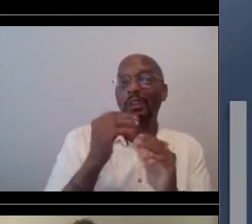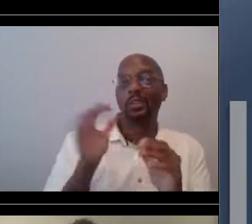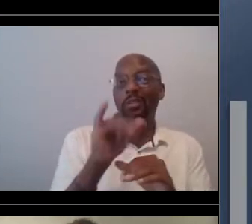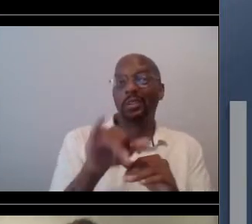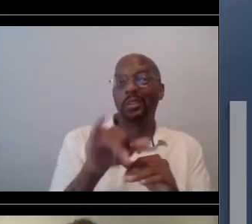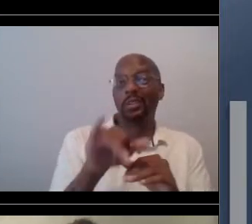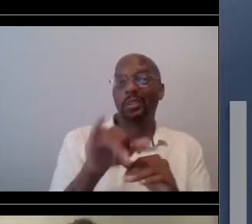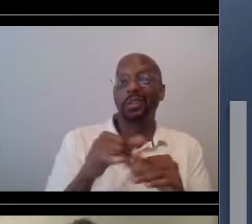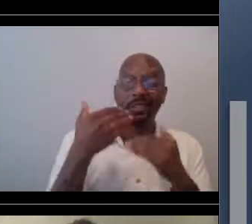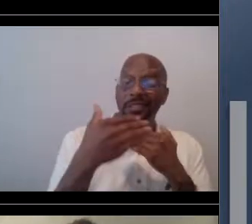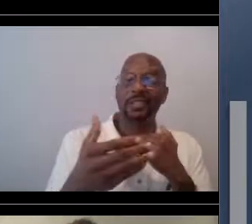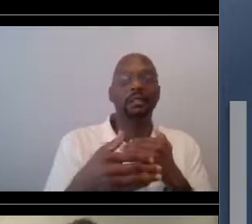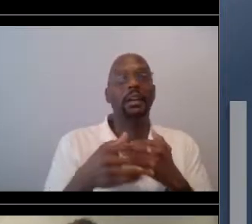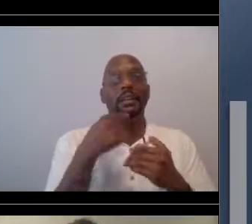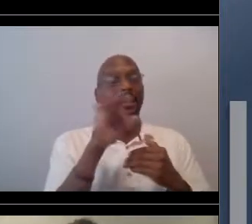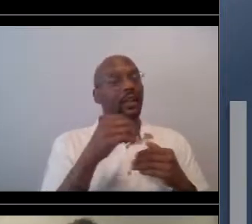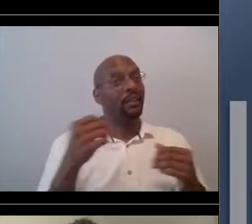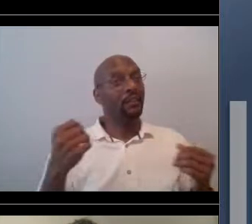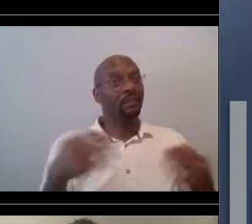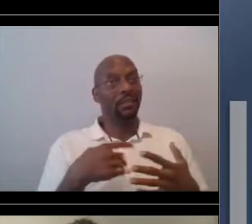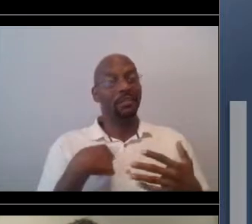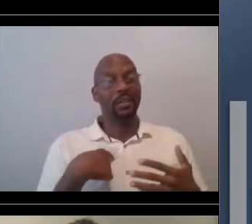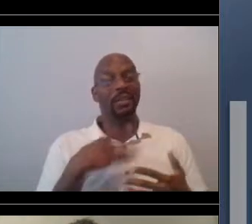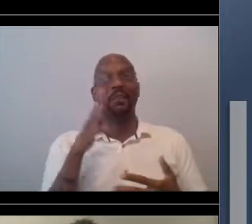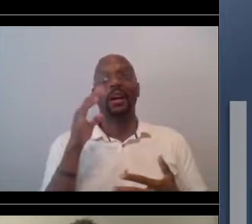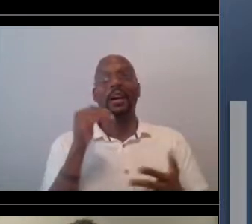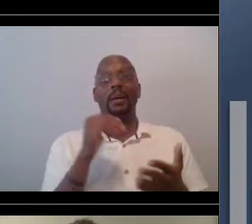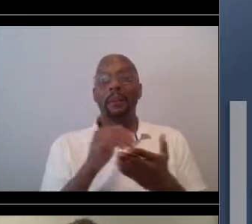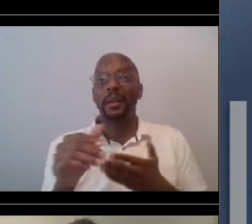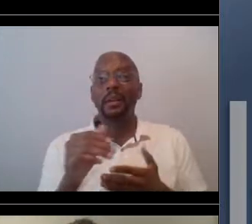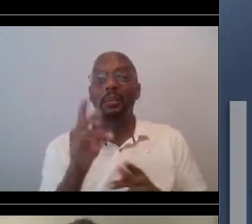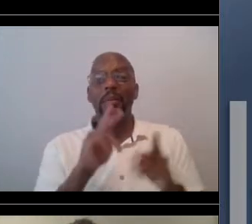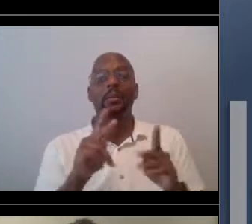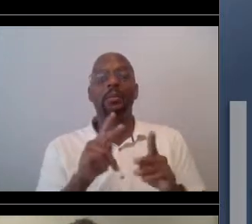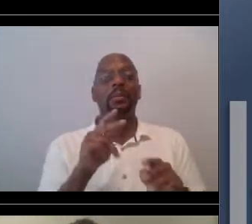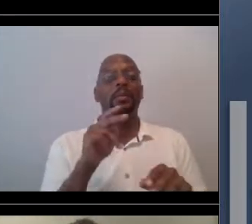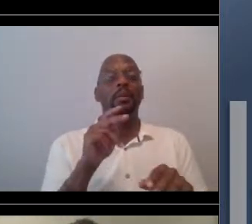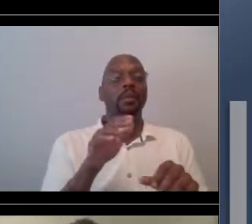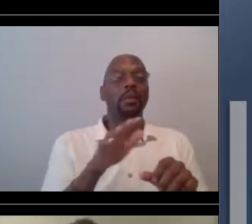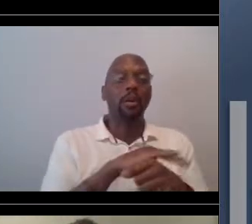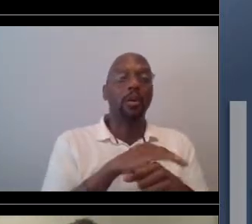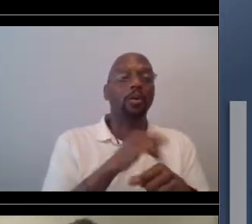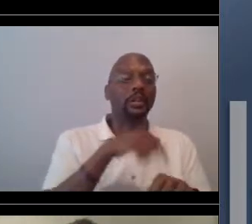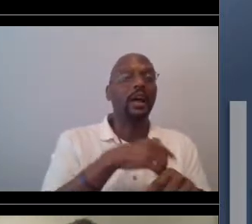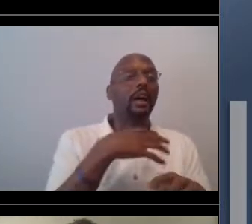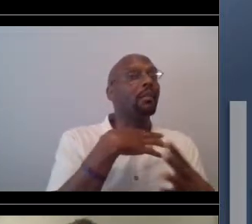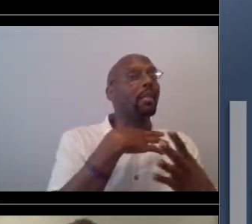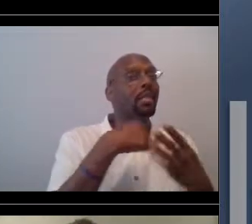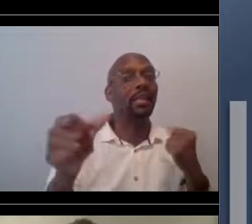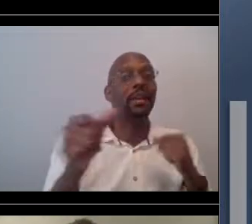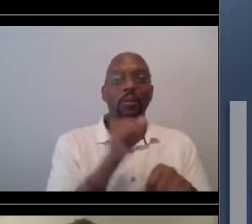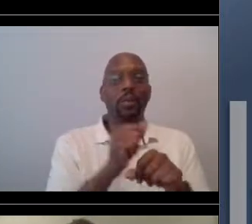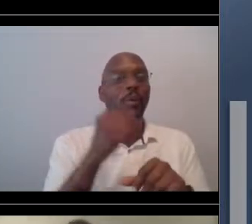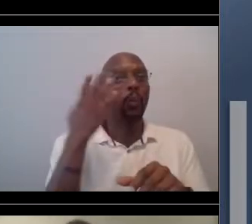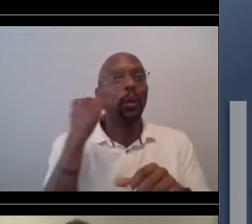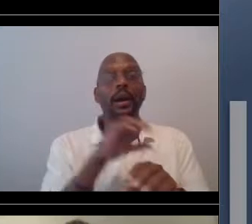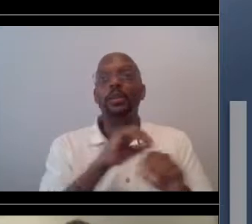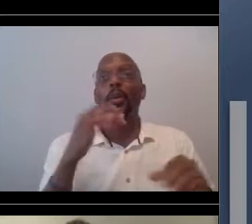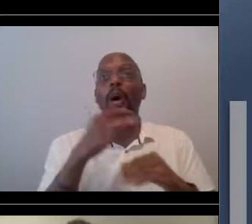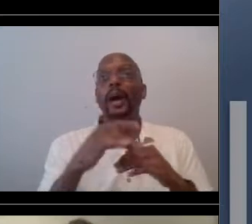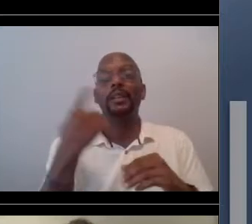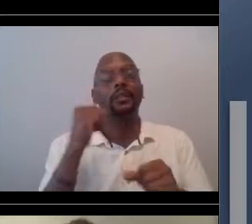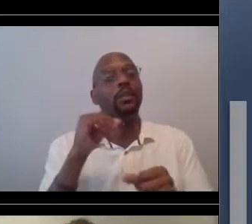total fear because 5 million women left the workforce during COVID because of no access to childcare, having to